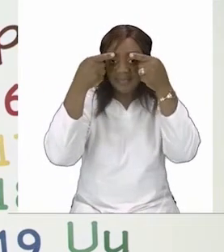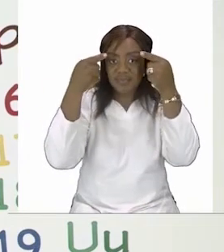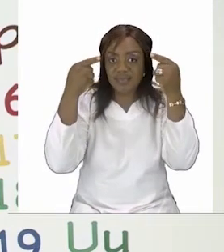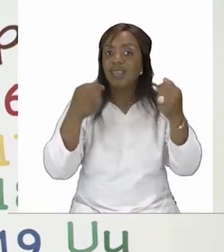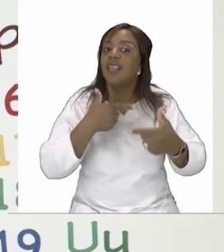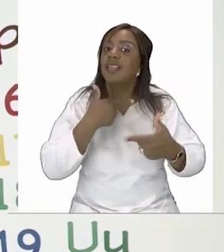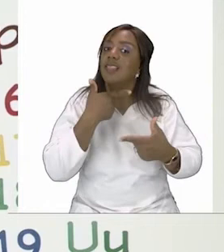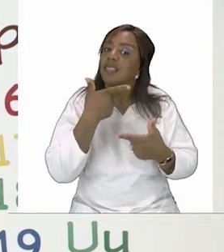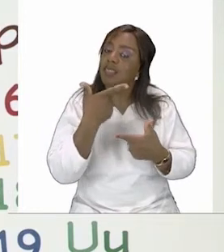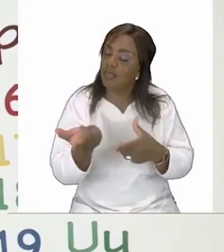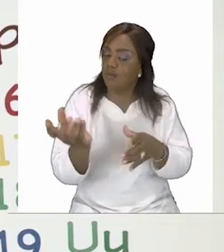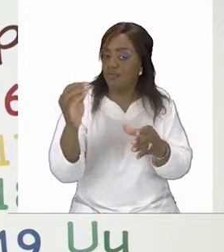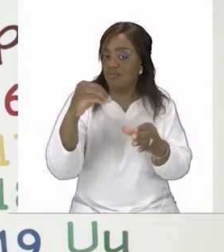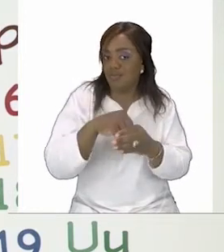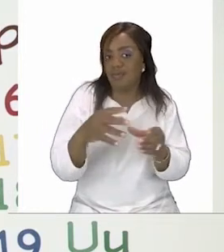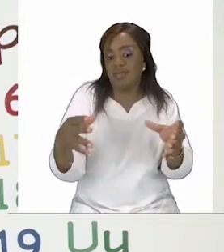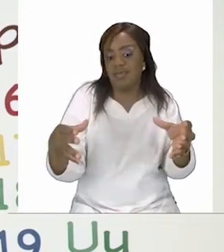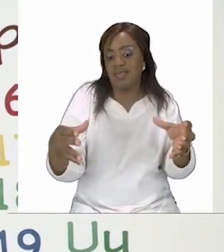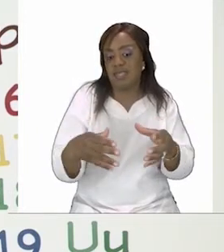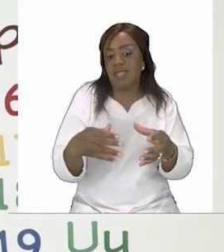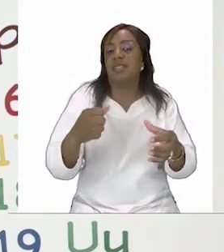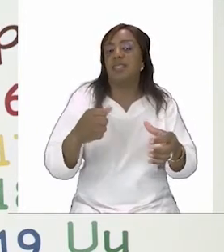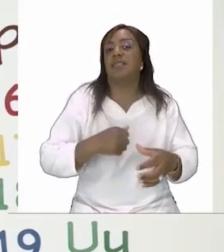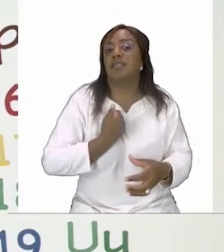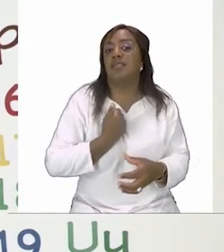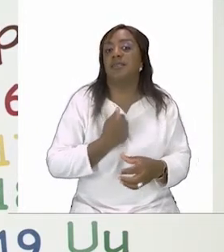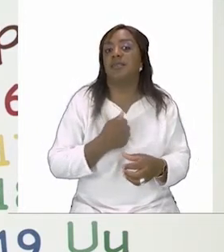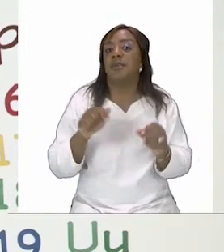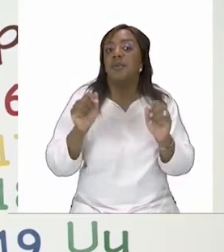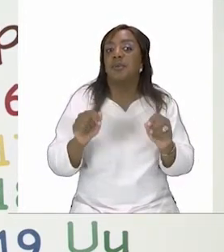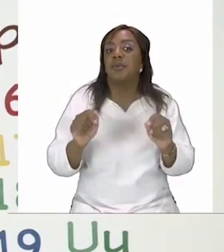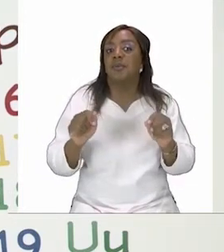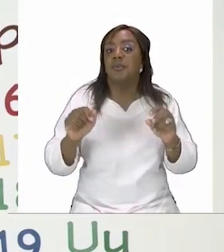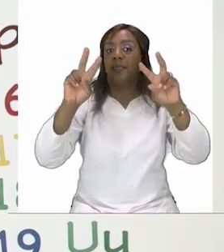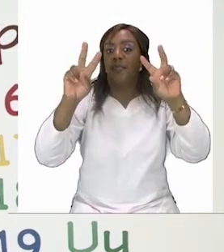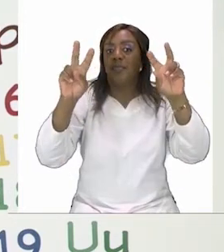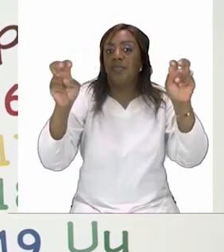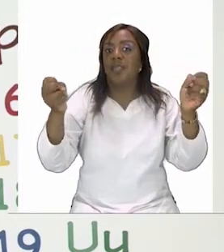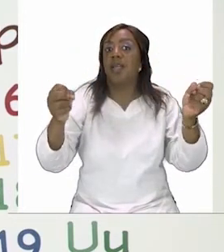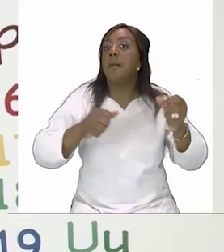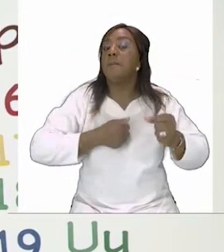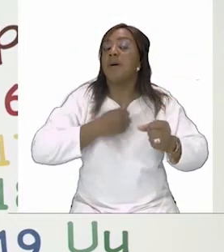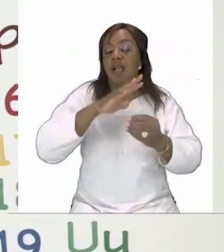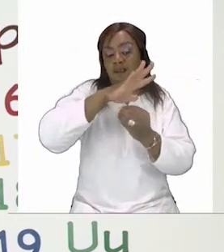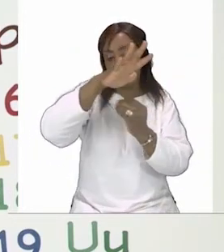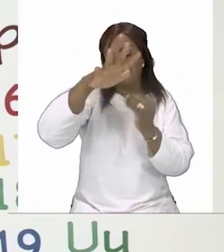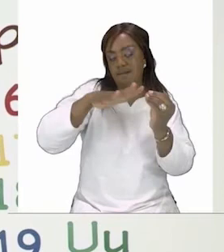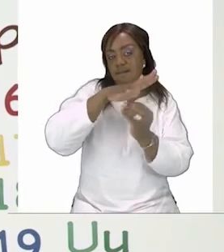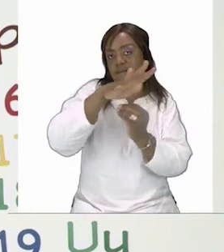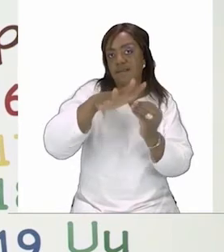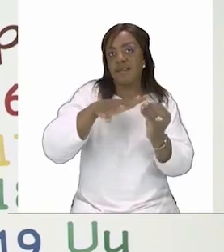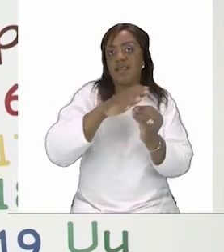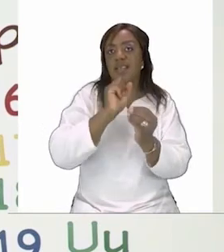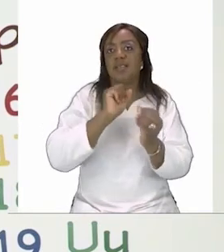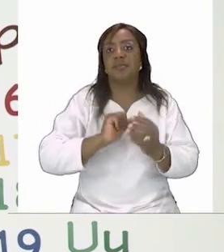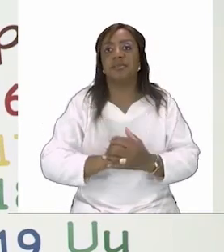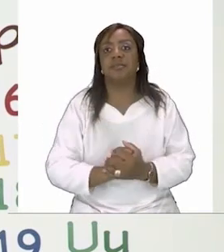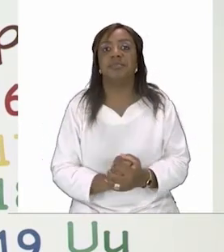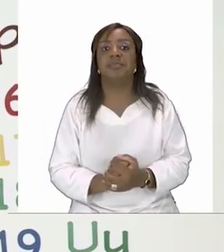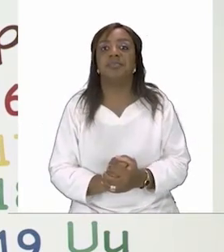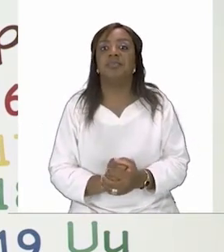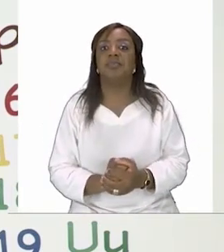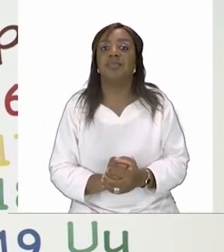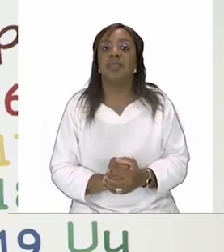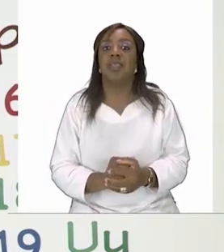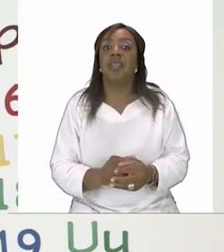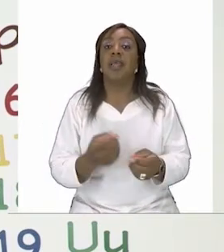for joining me today. Our theme this week is My Family. And